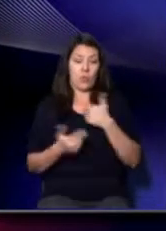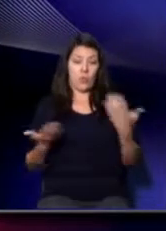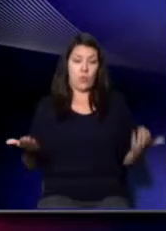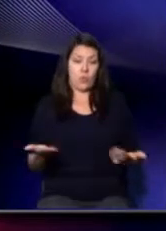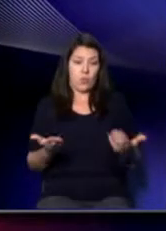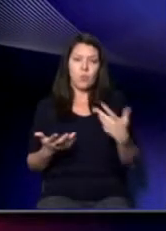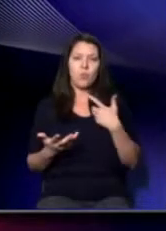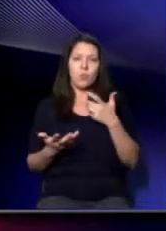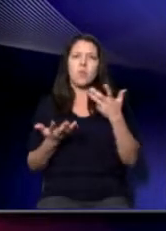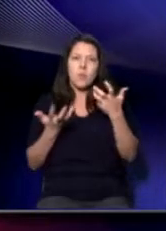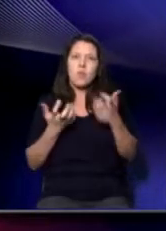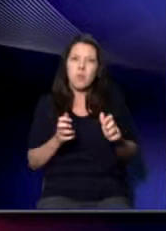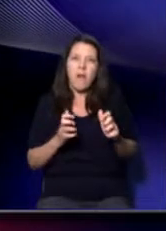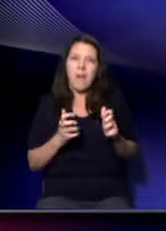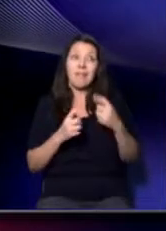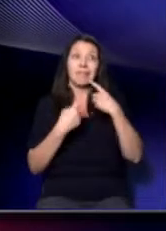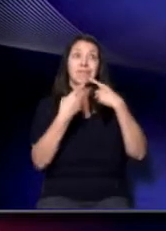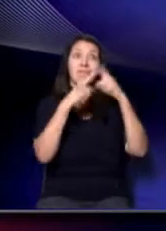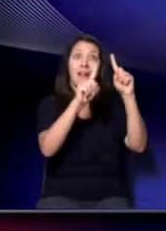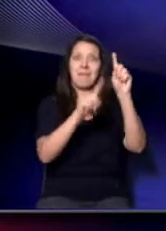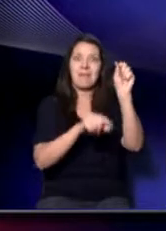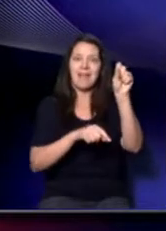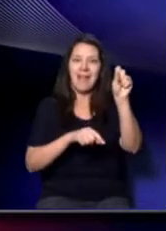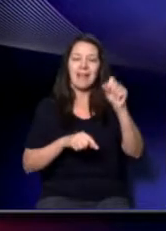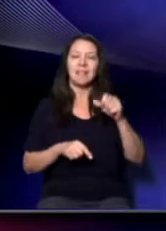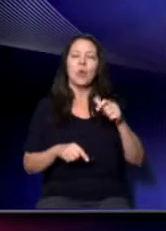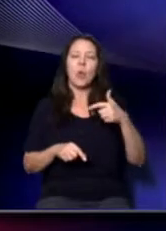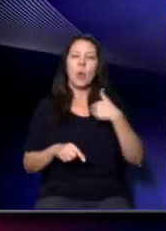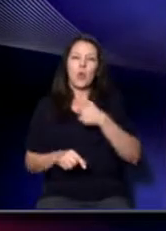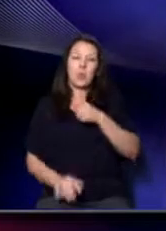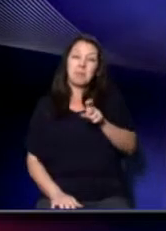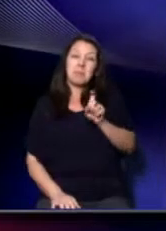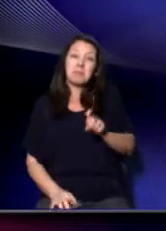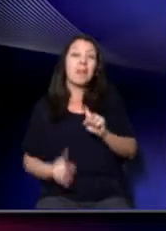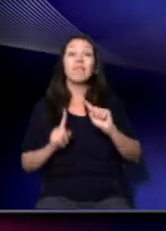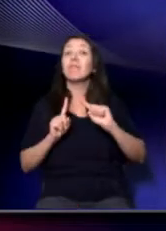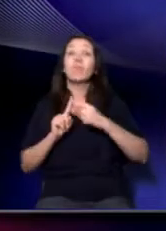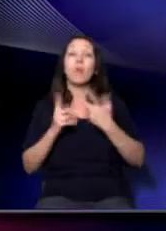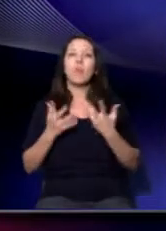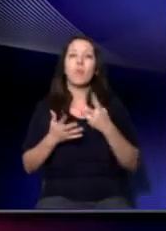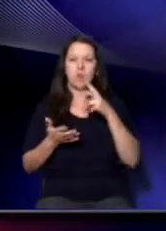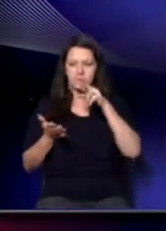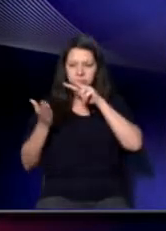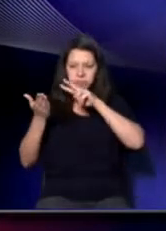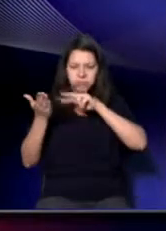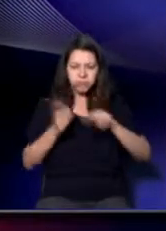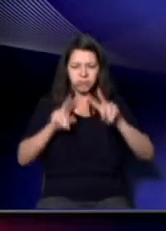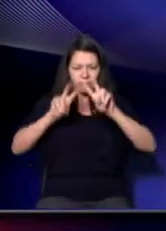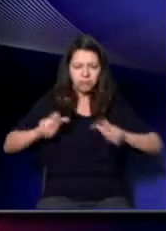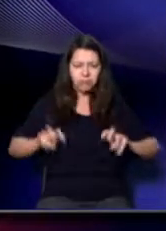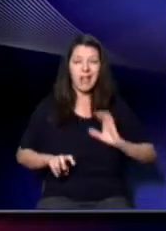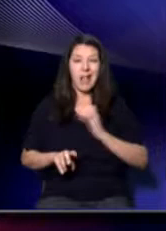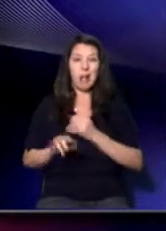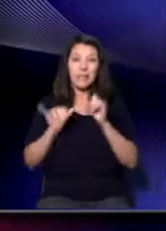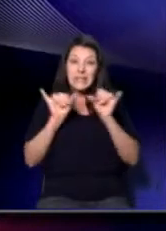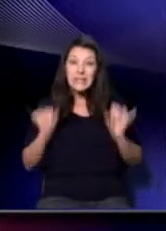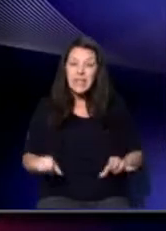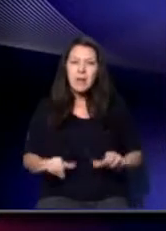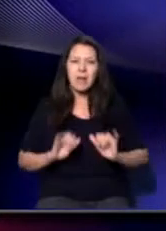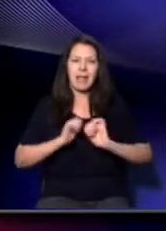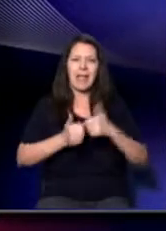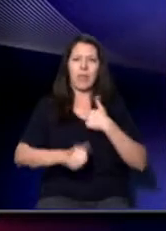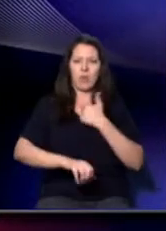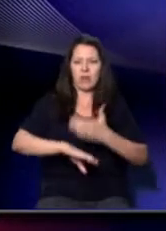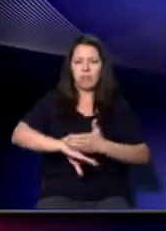trying to achieve that vision, we have to look at our systems. What can we do to improve